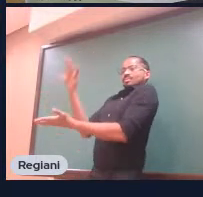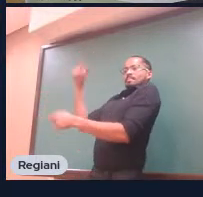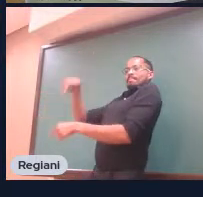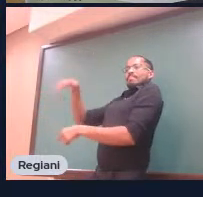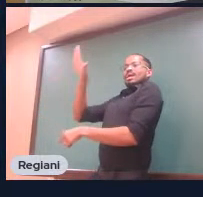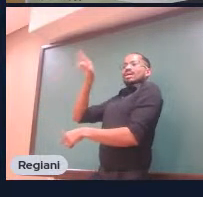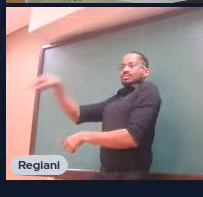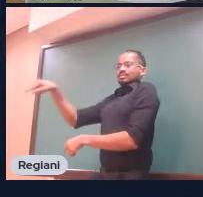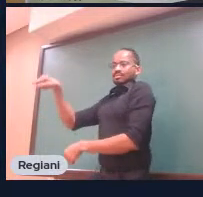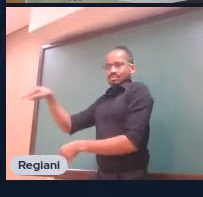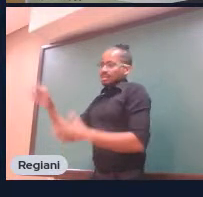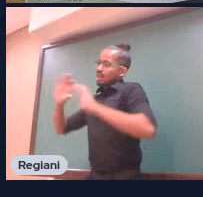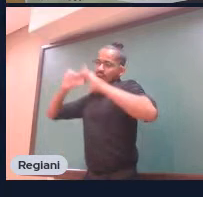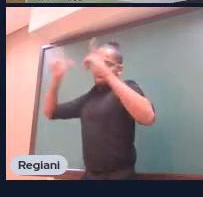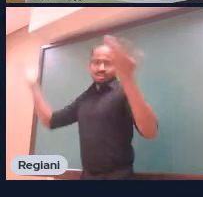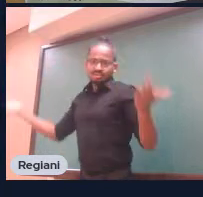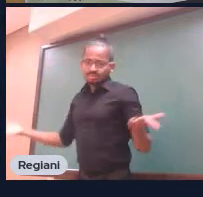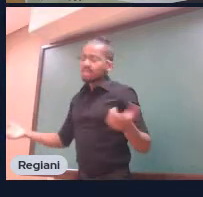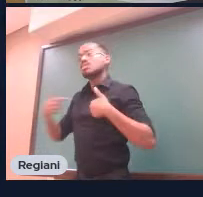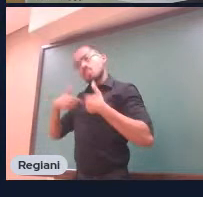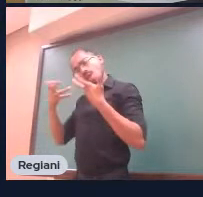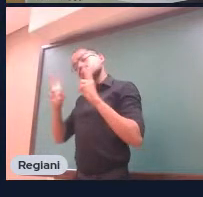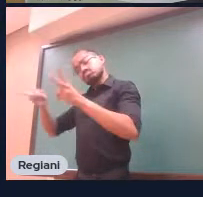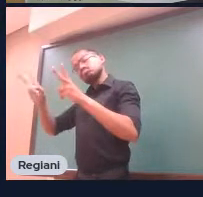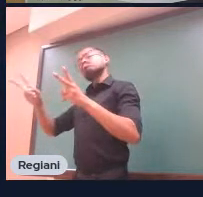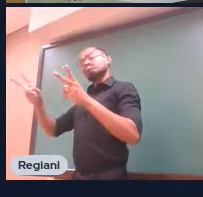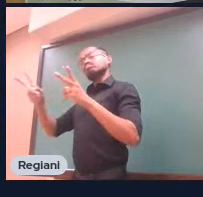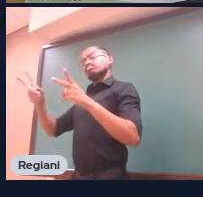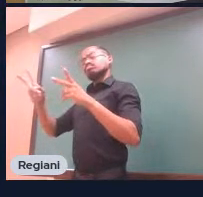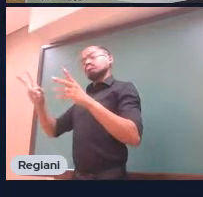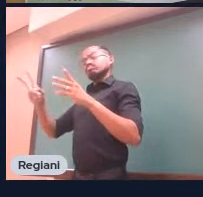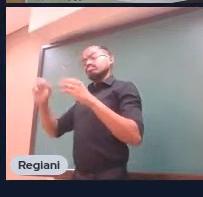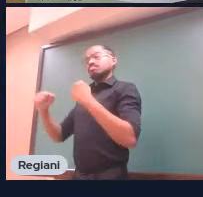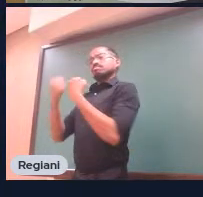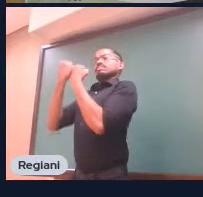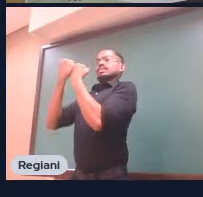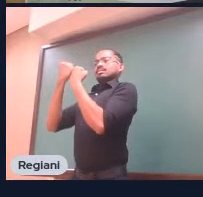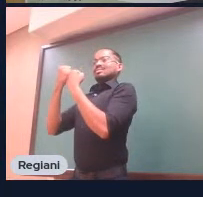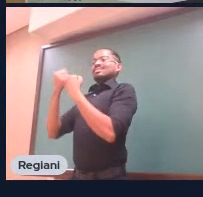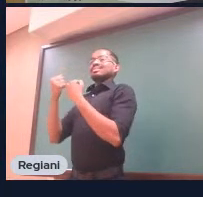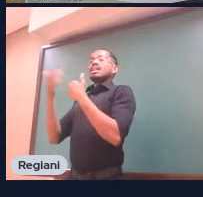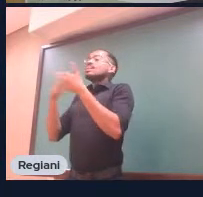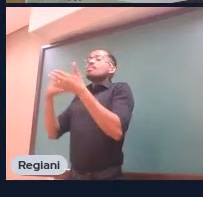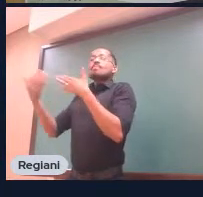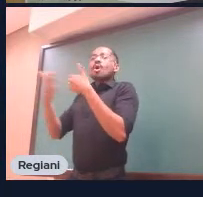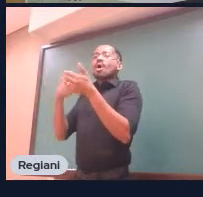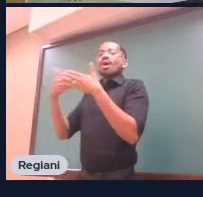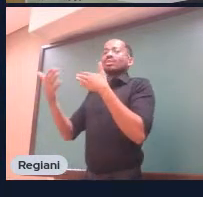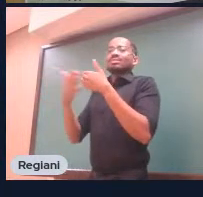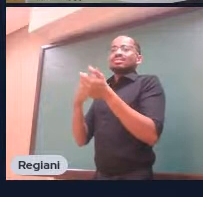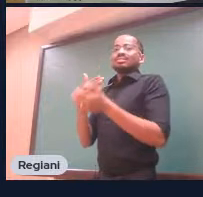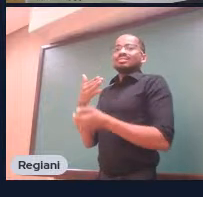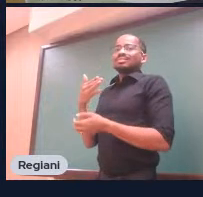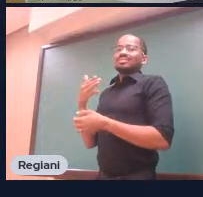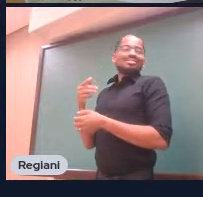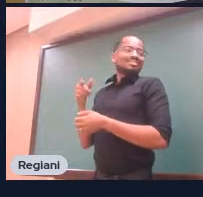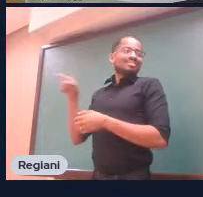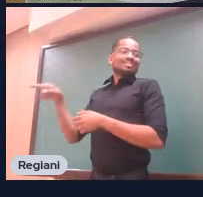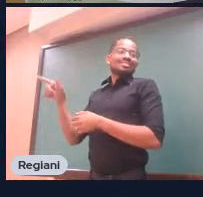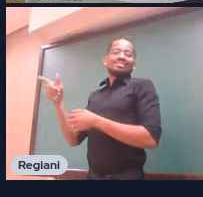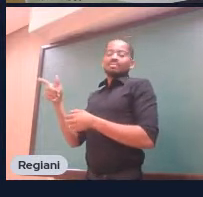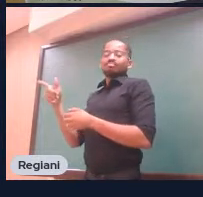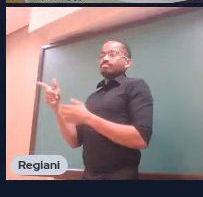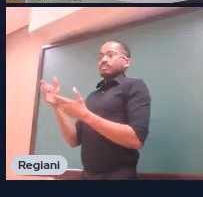certainly better, I claimed, and I still want to claim, than machines, no matter the sophistication,